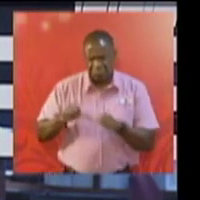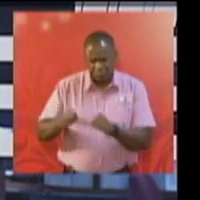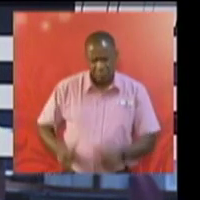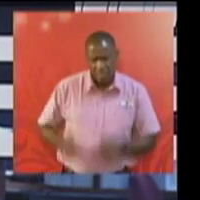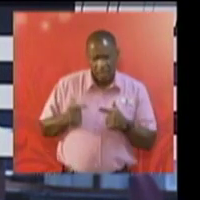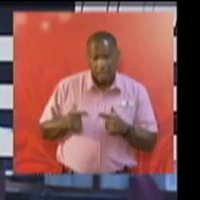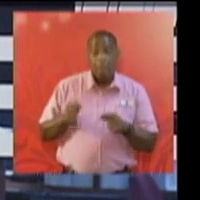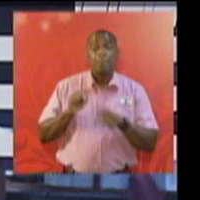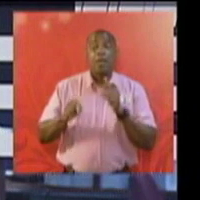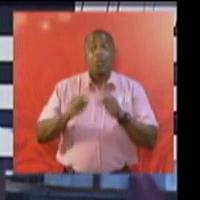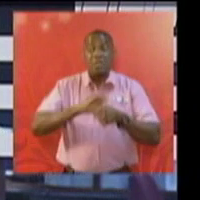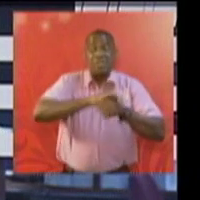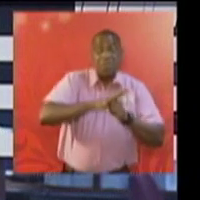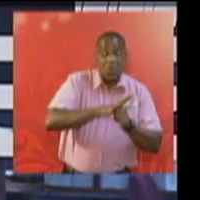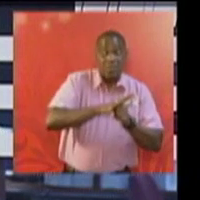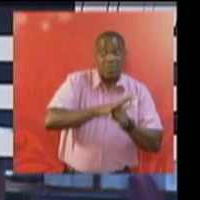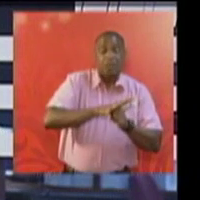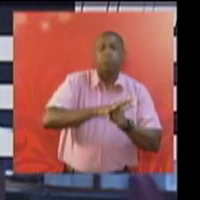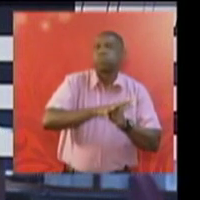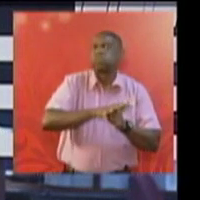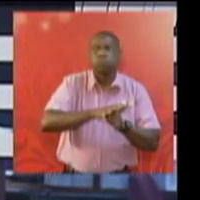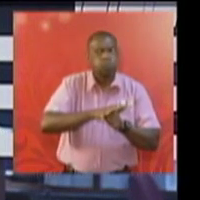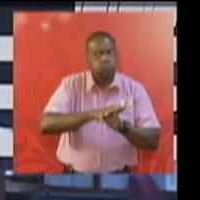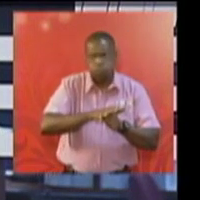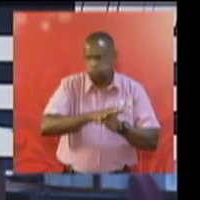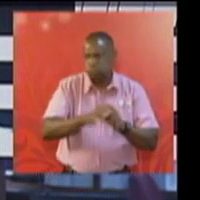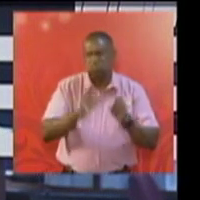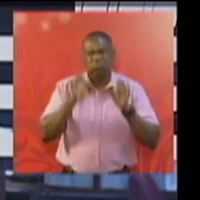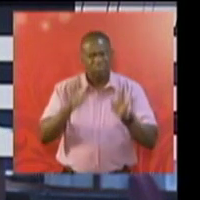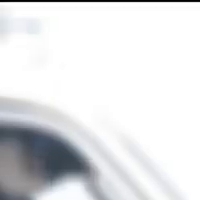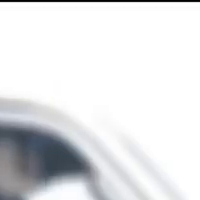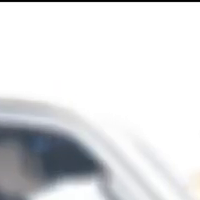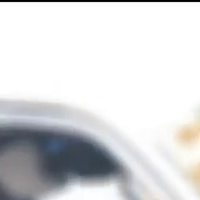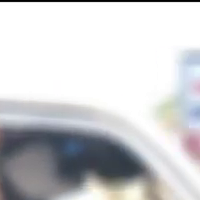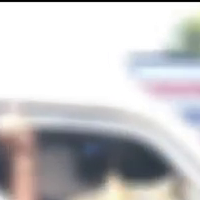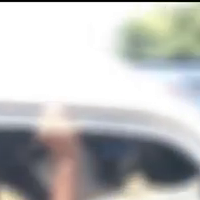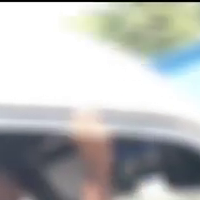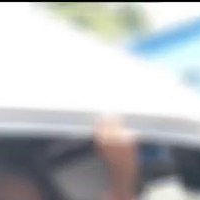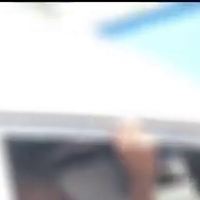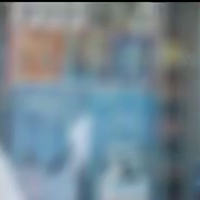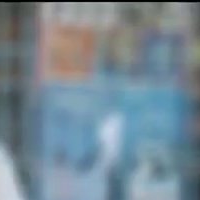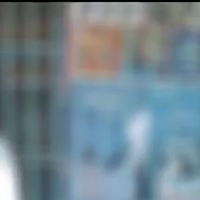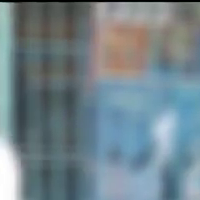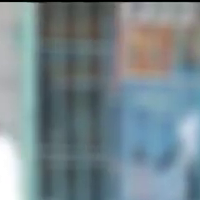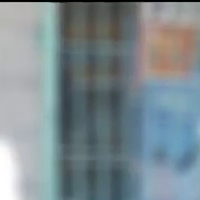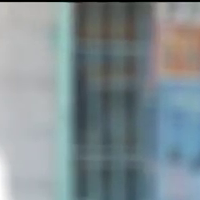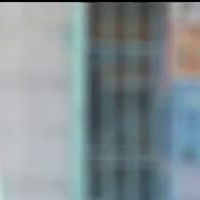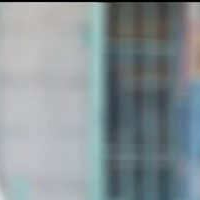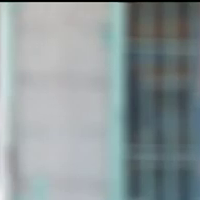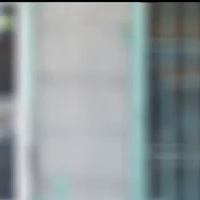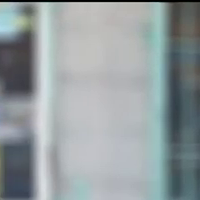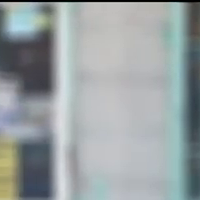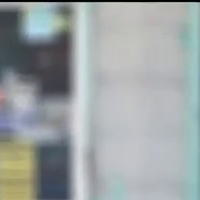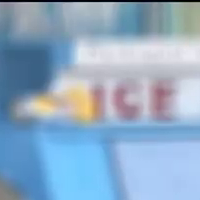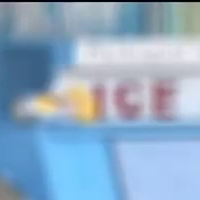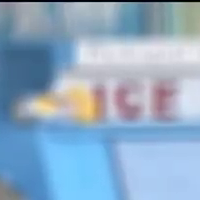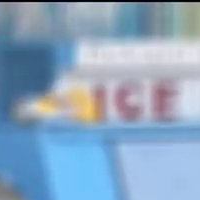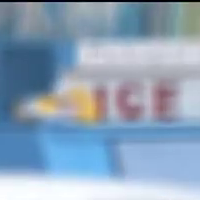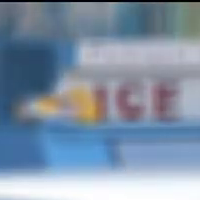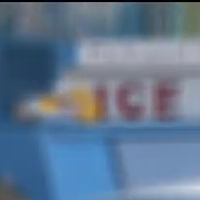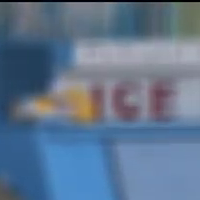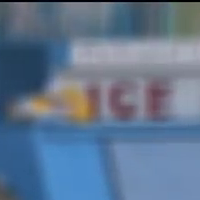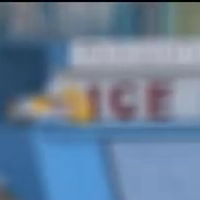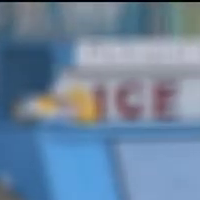get the COVID virus, you, as it were, are being pushed over the edge. Dr. Parkinson added that persons who are obese,